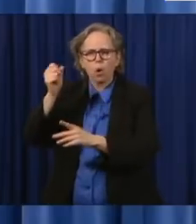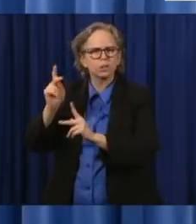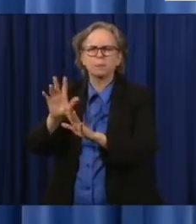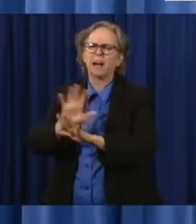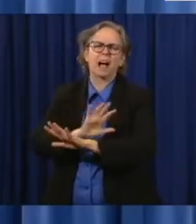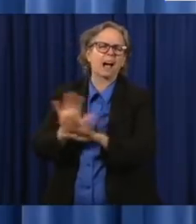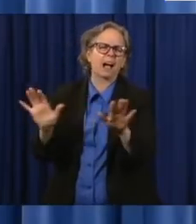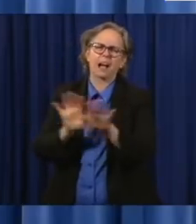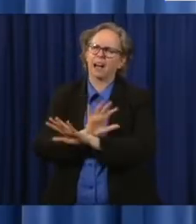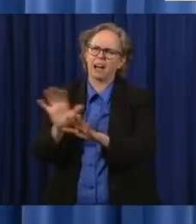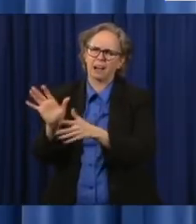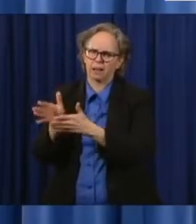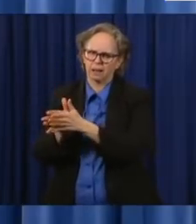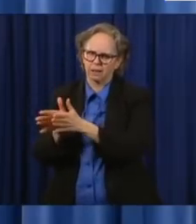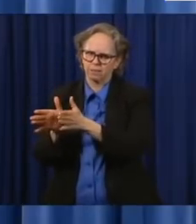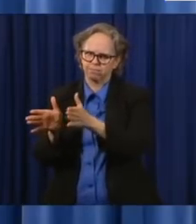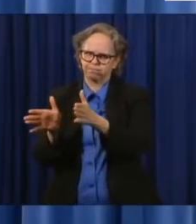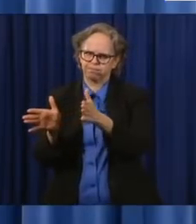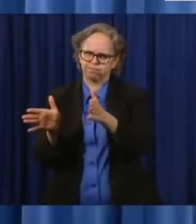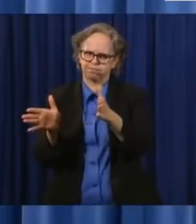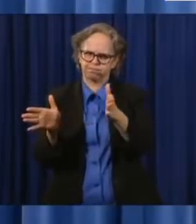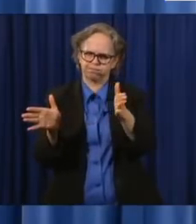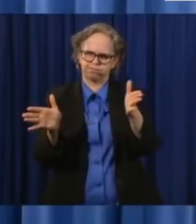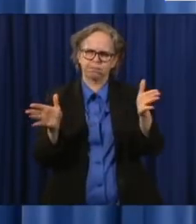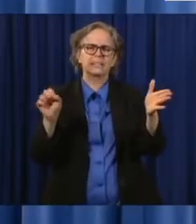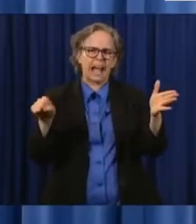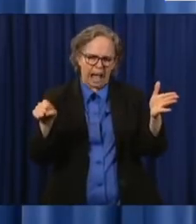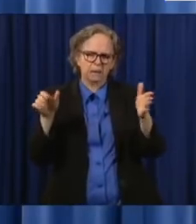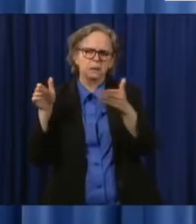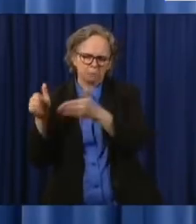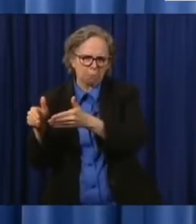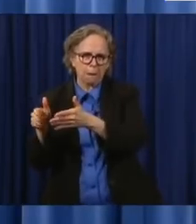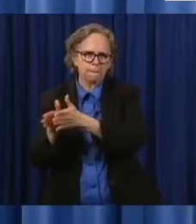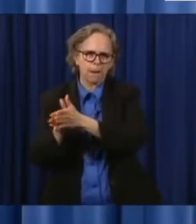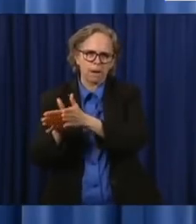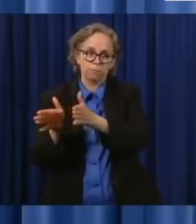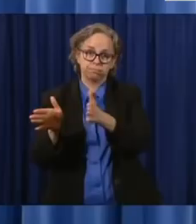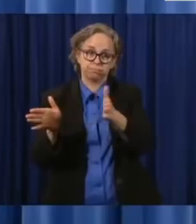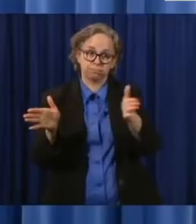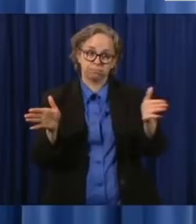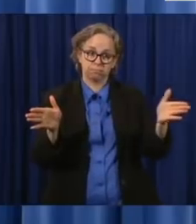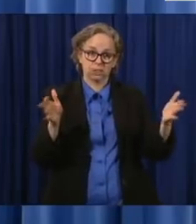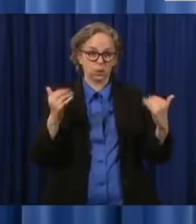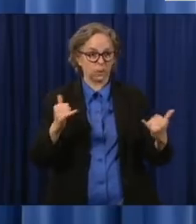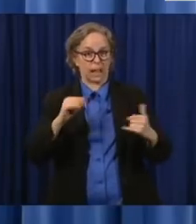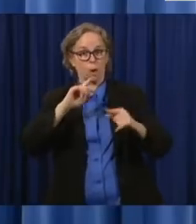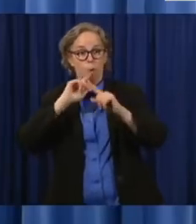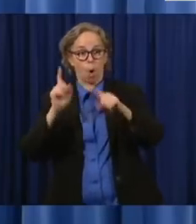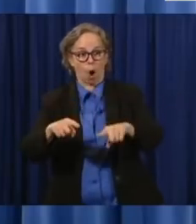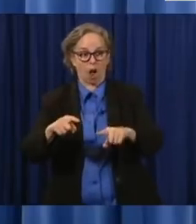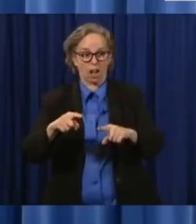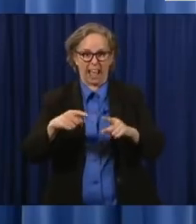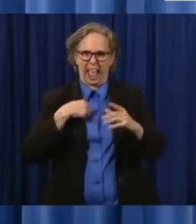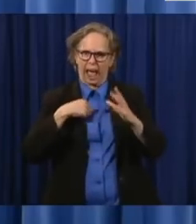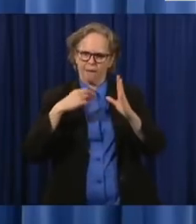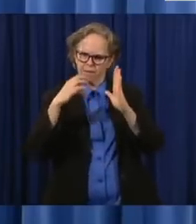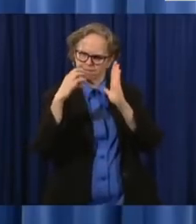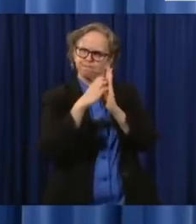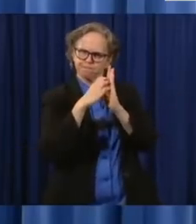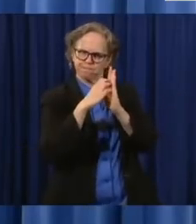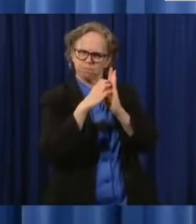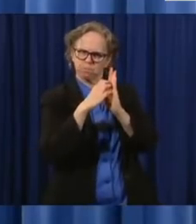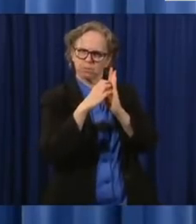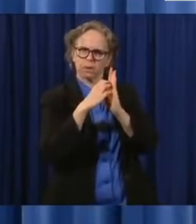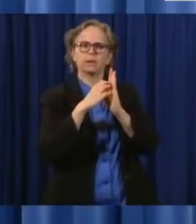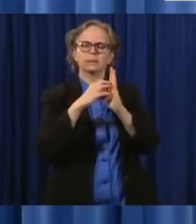a physical problem. I mean, if you look at the order that we issued today, we have a separate section where we talk about people who are